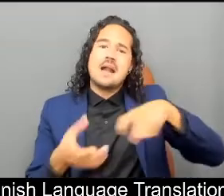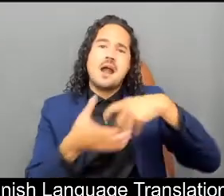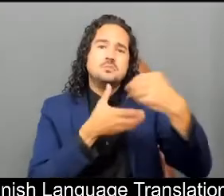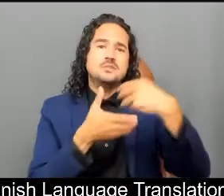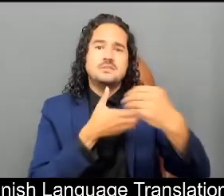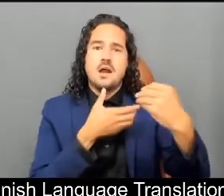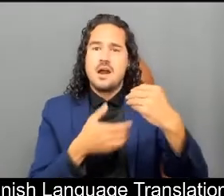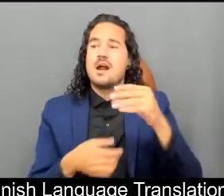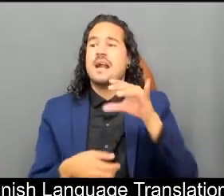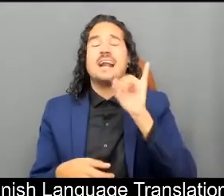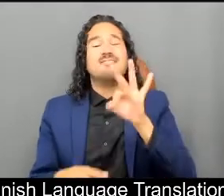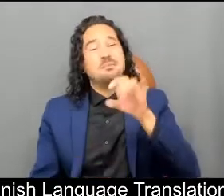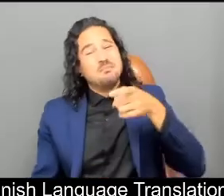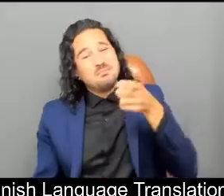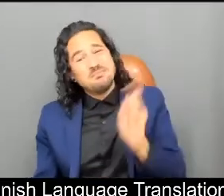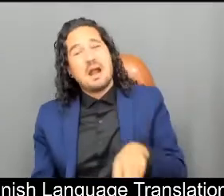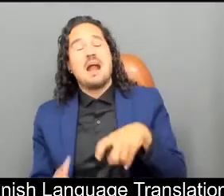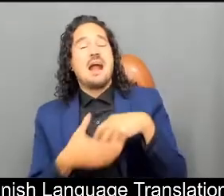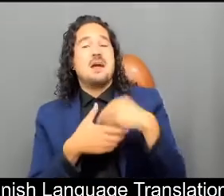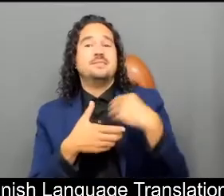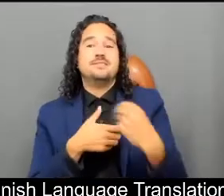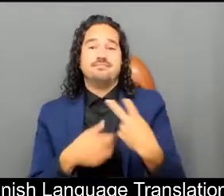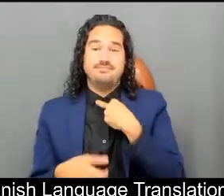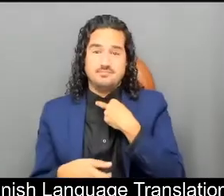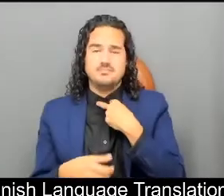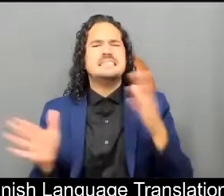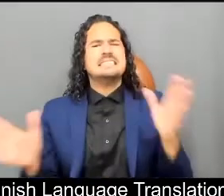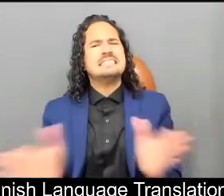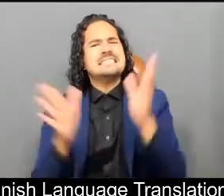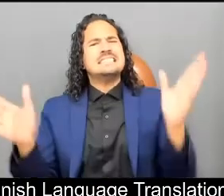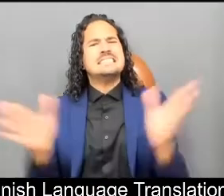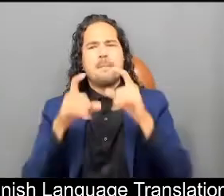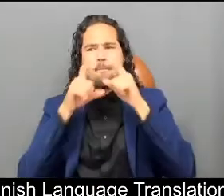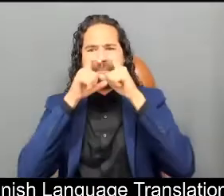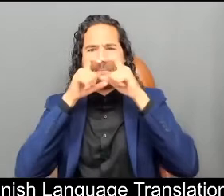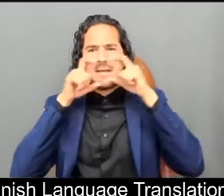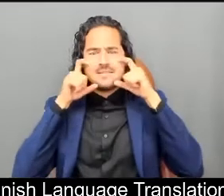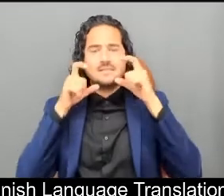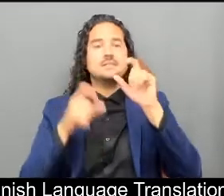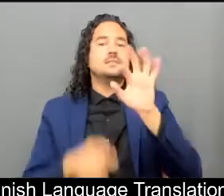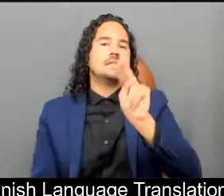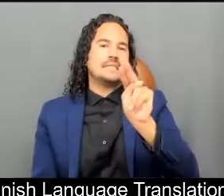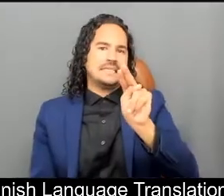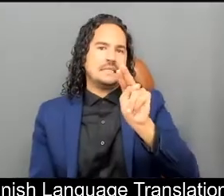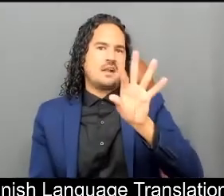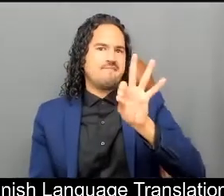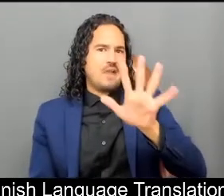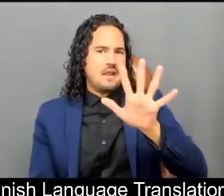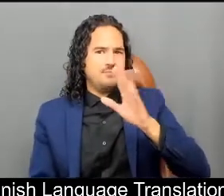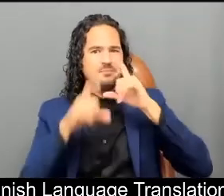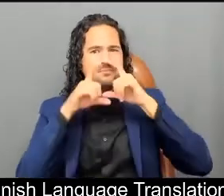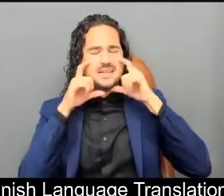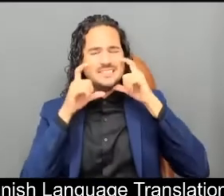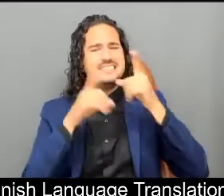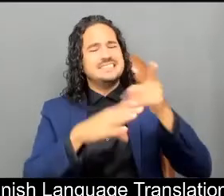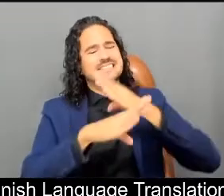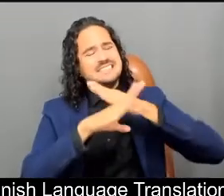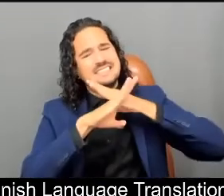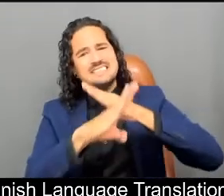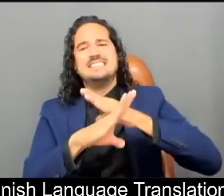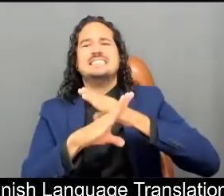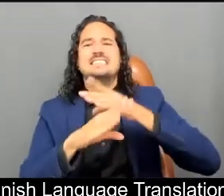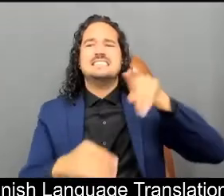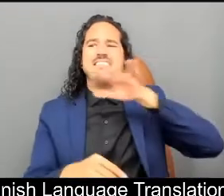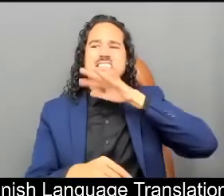outdoor exposure, the use of an N95 mask is recommended. However, It's important that we remember, because we are in the middle of